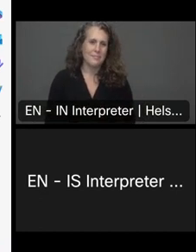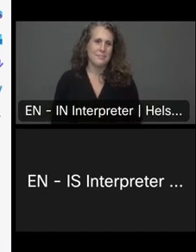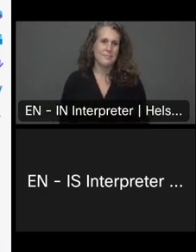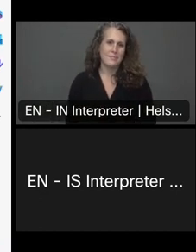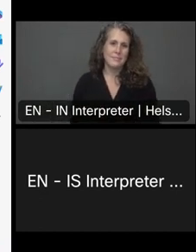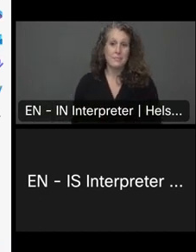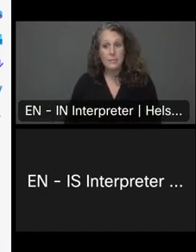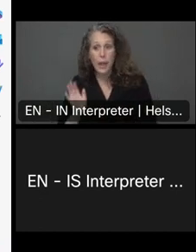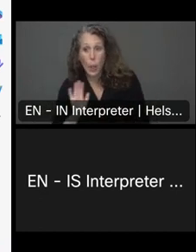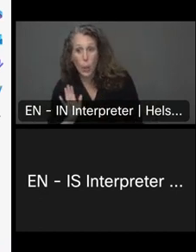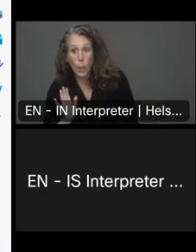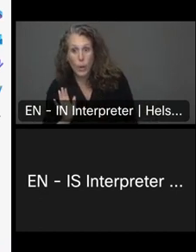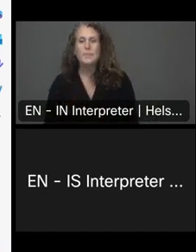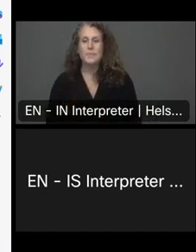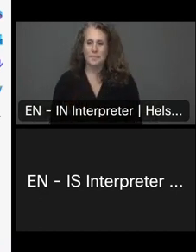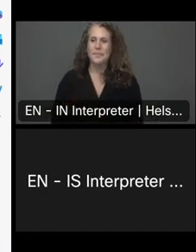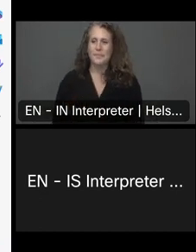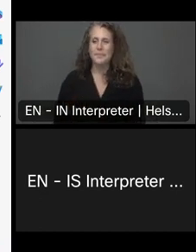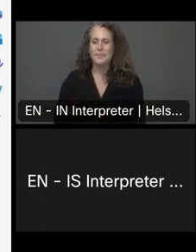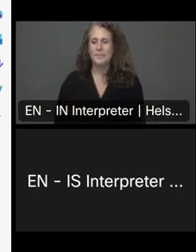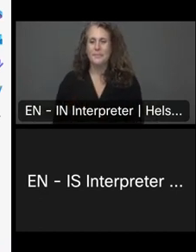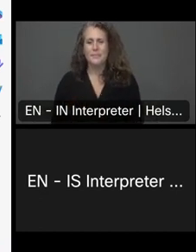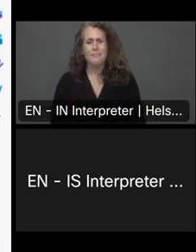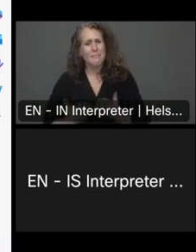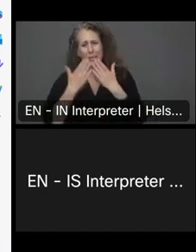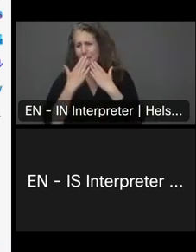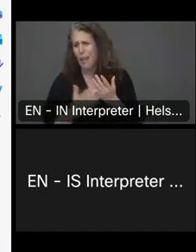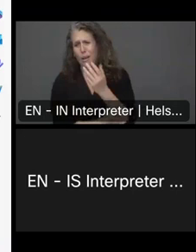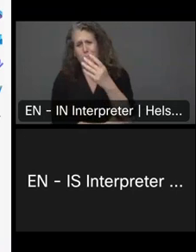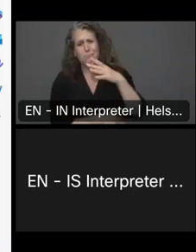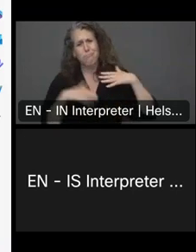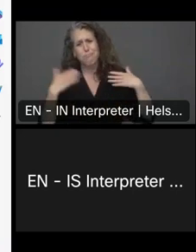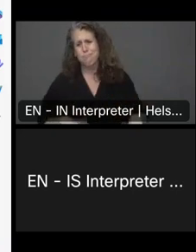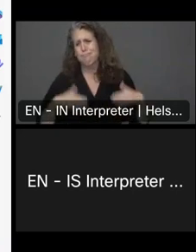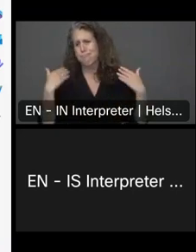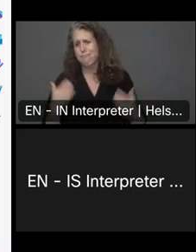Hello? Okay. Yeah. Thank you so much for an absolutely wonderful talk. It was